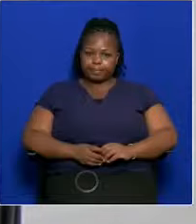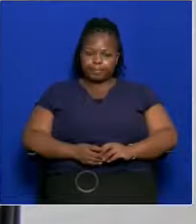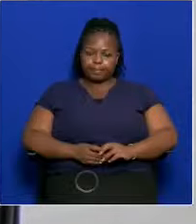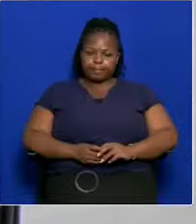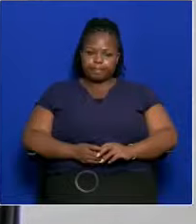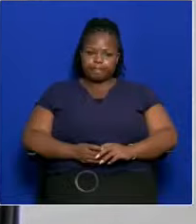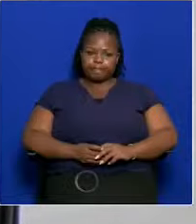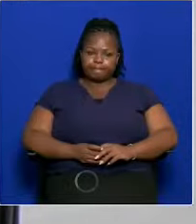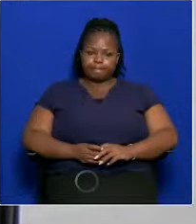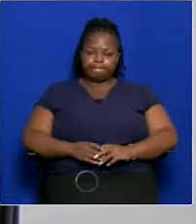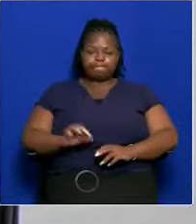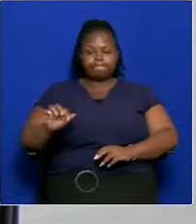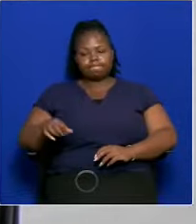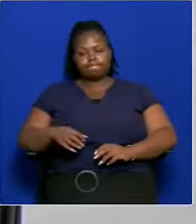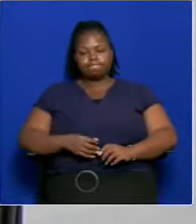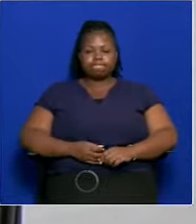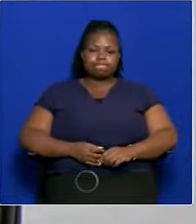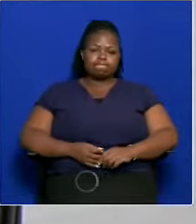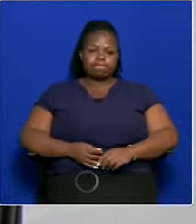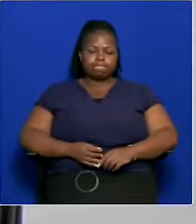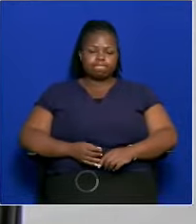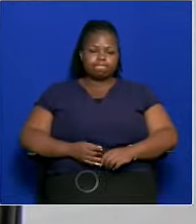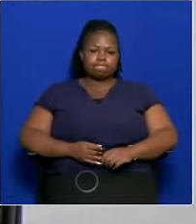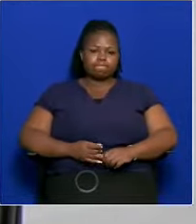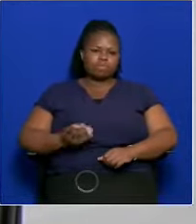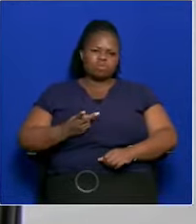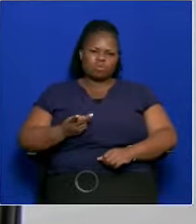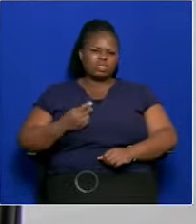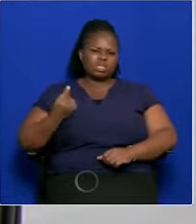Yes, and some they deleted themselves.